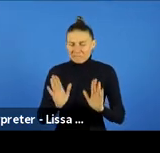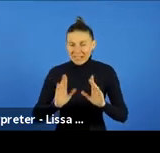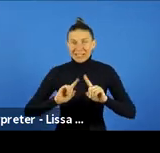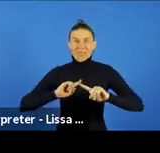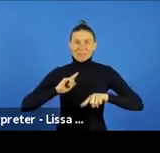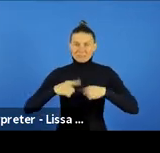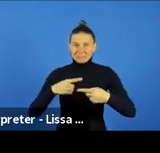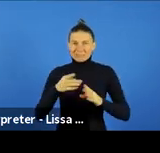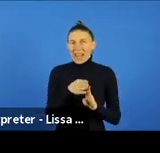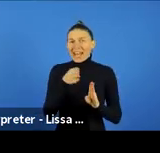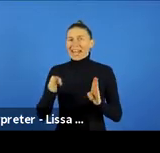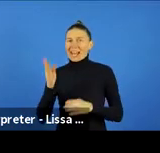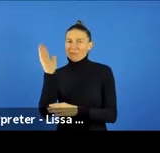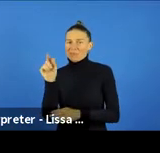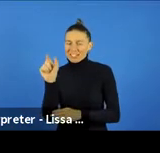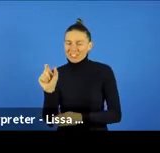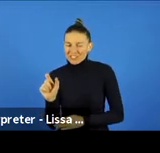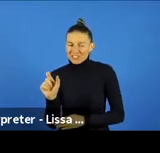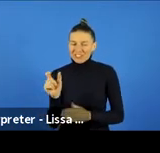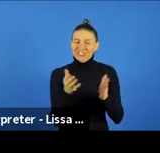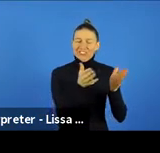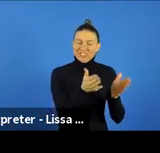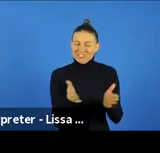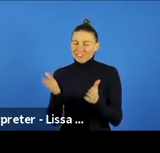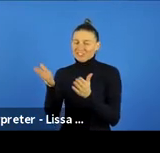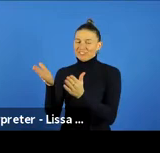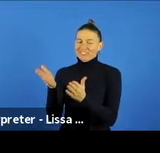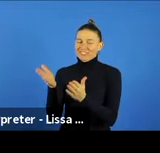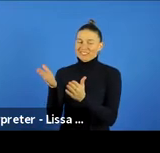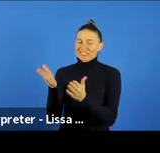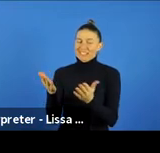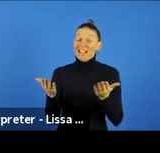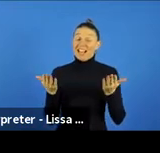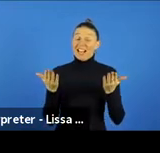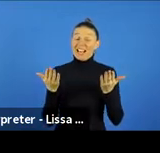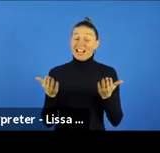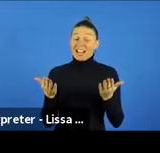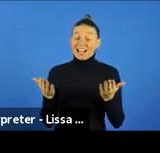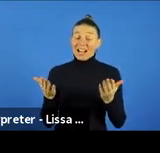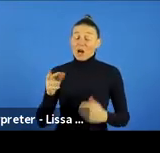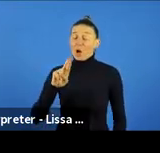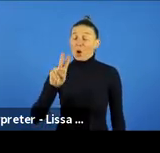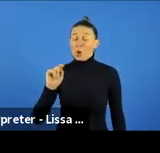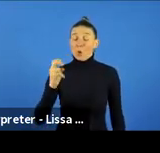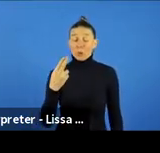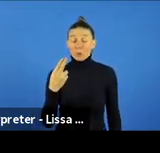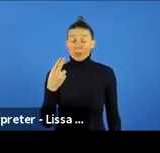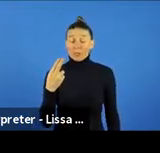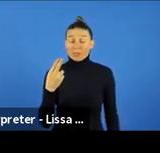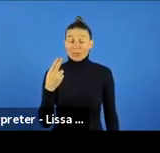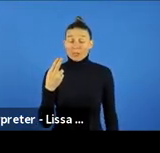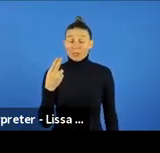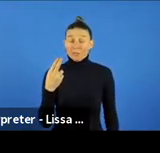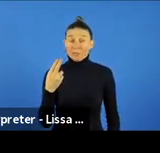another presenter. So we will have here Ruth from Moving Mood. So